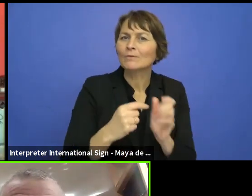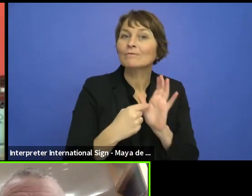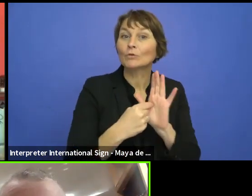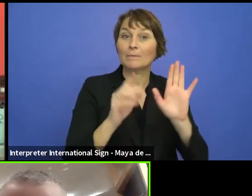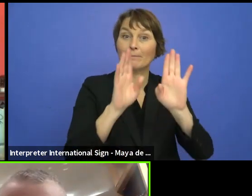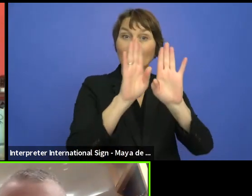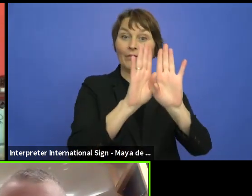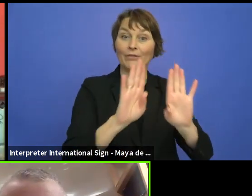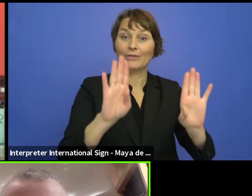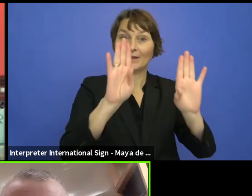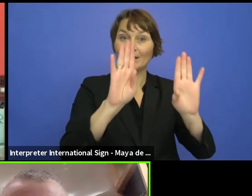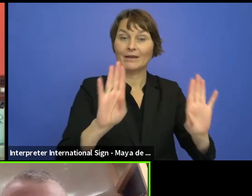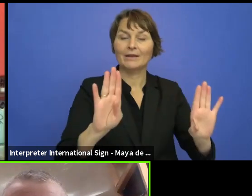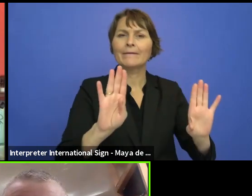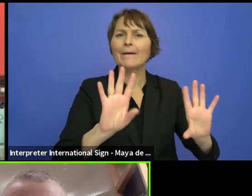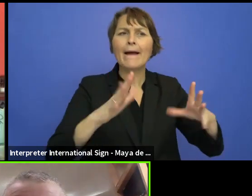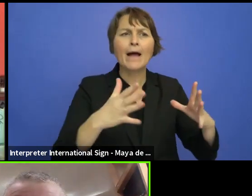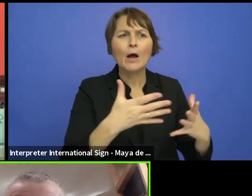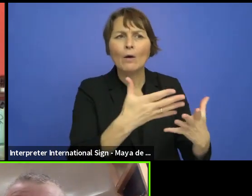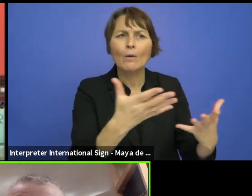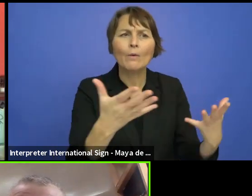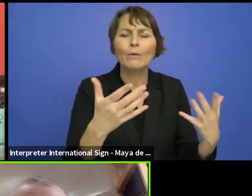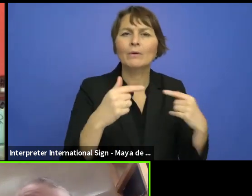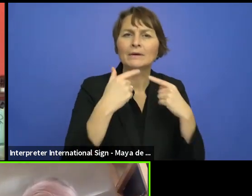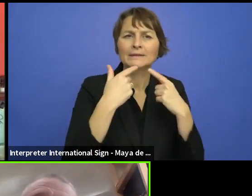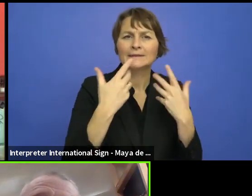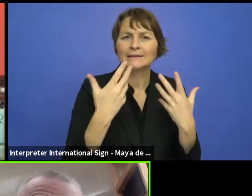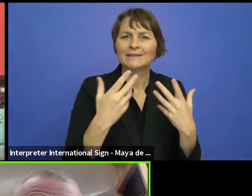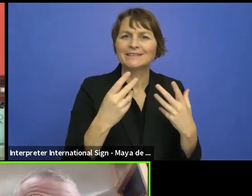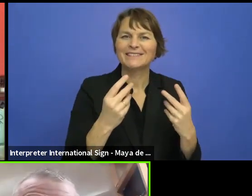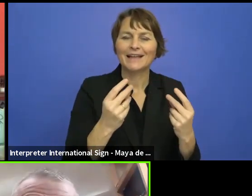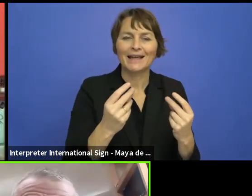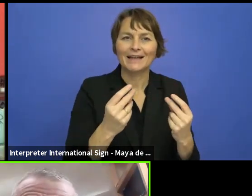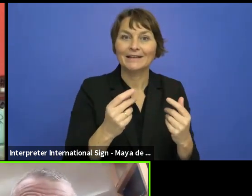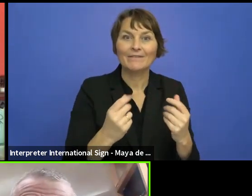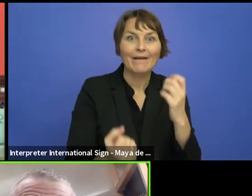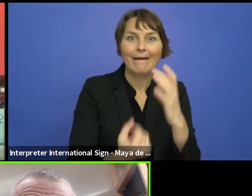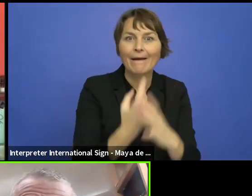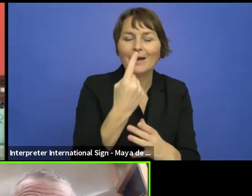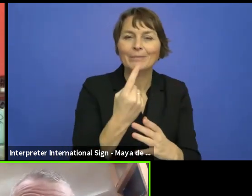way you are programmed, that you can very quickly respond